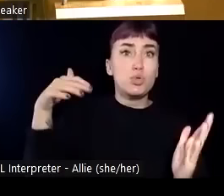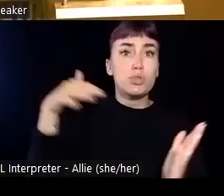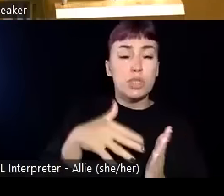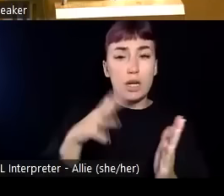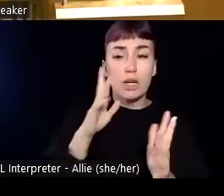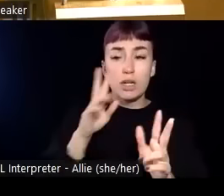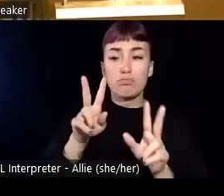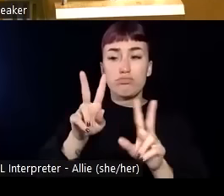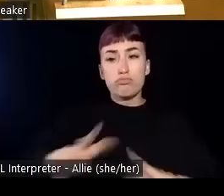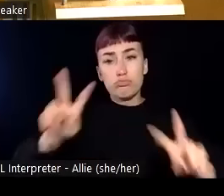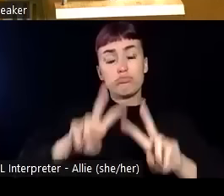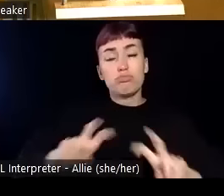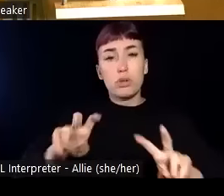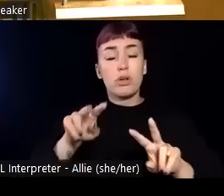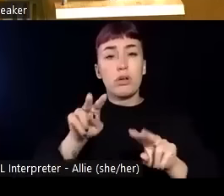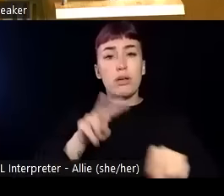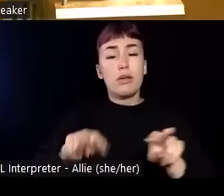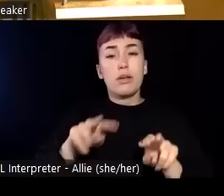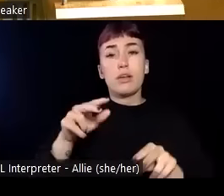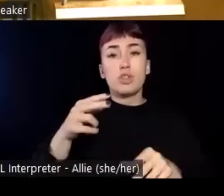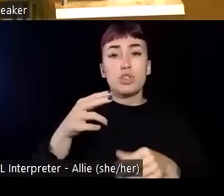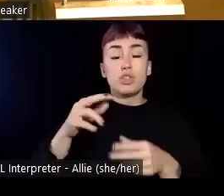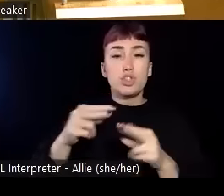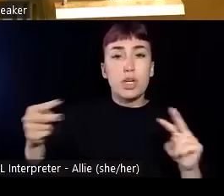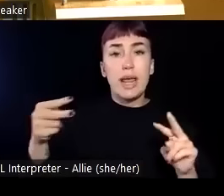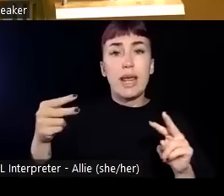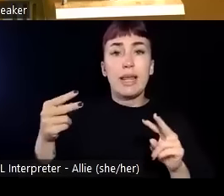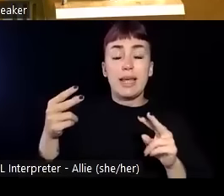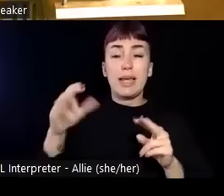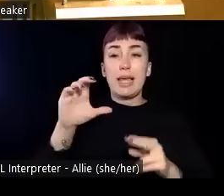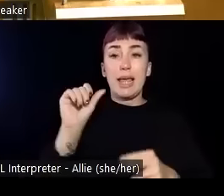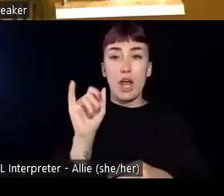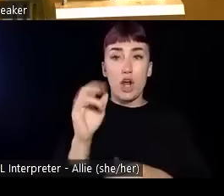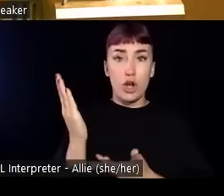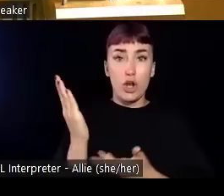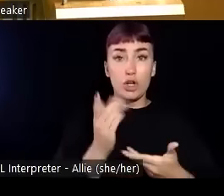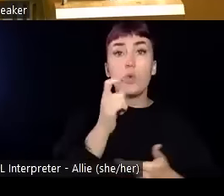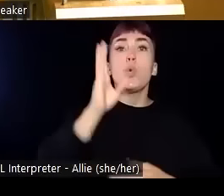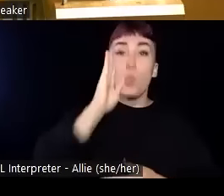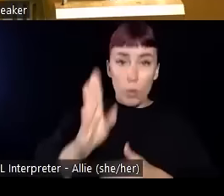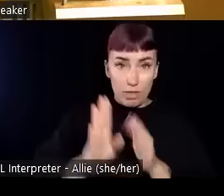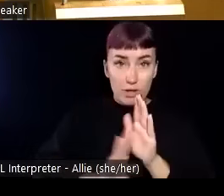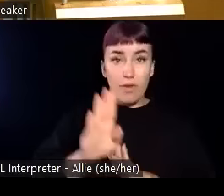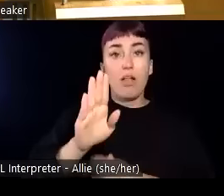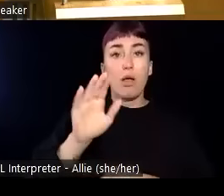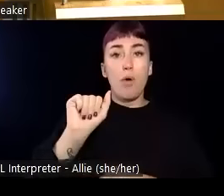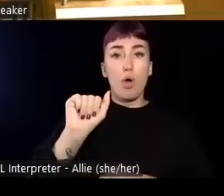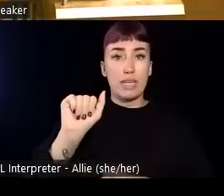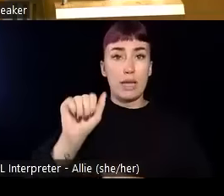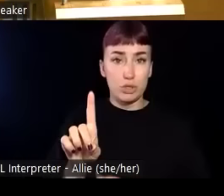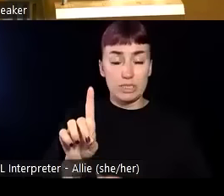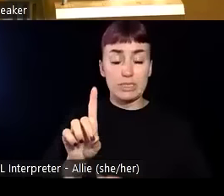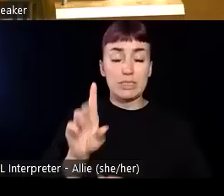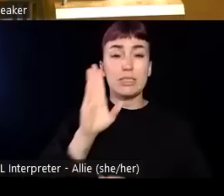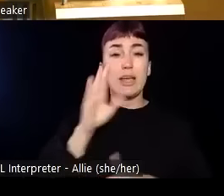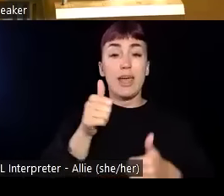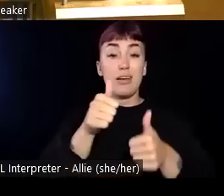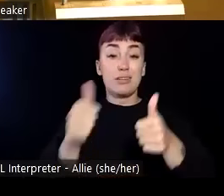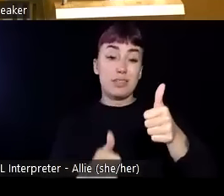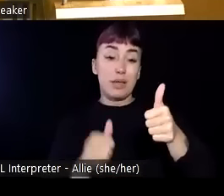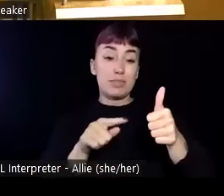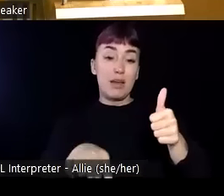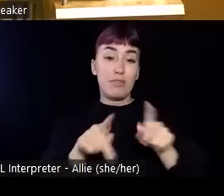looking at genetic carriers who will develop Alzheimer's disease, and they are giving a subset of these individuals